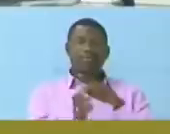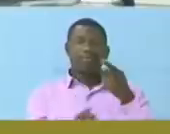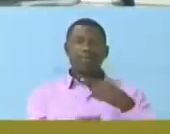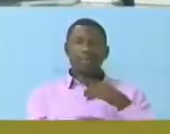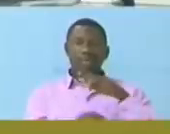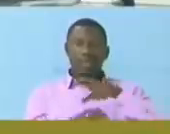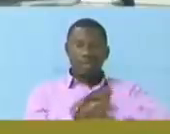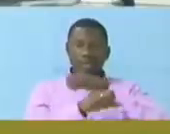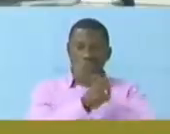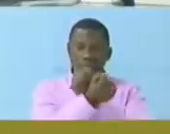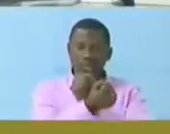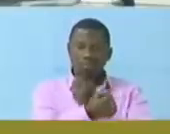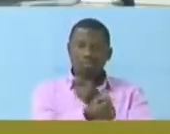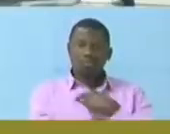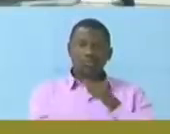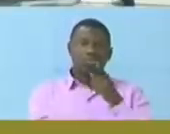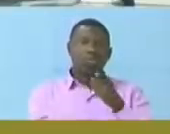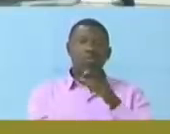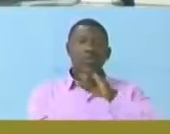junglers.